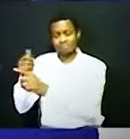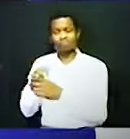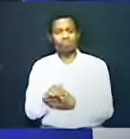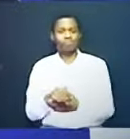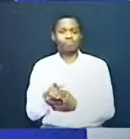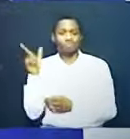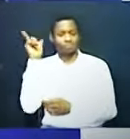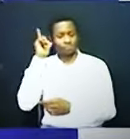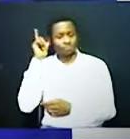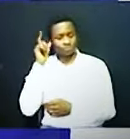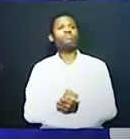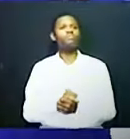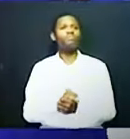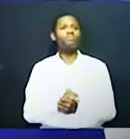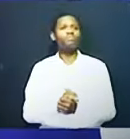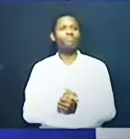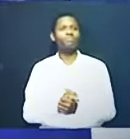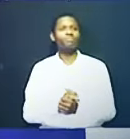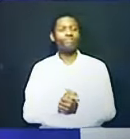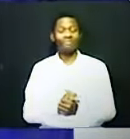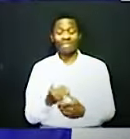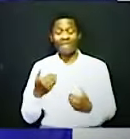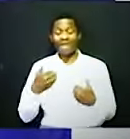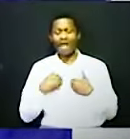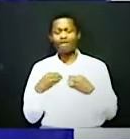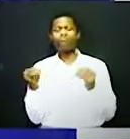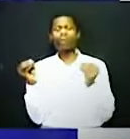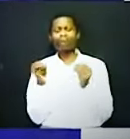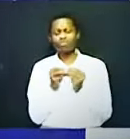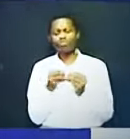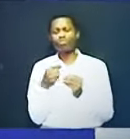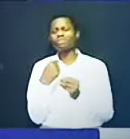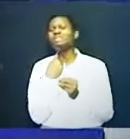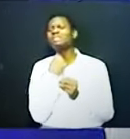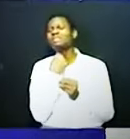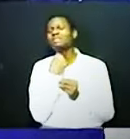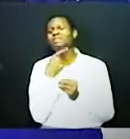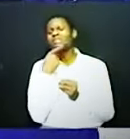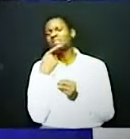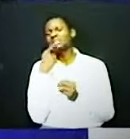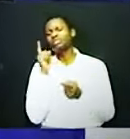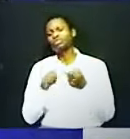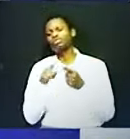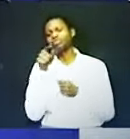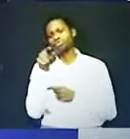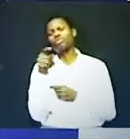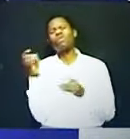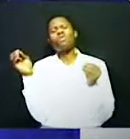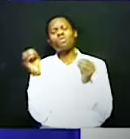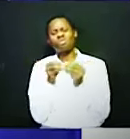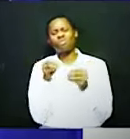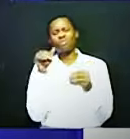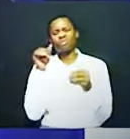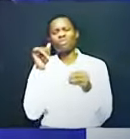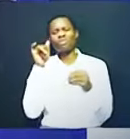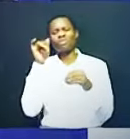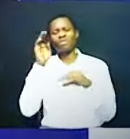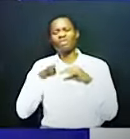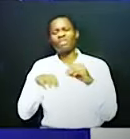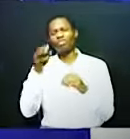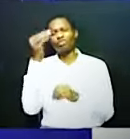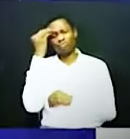verse 12. I have much more to say to you, more than you can bear.